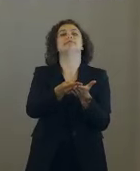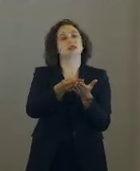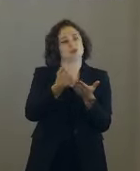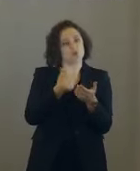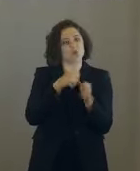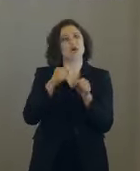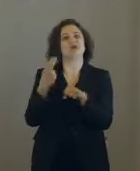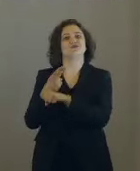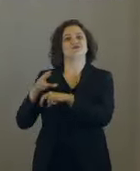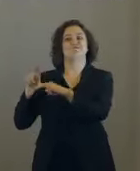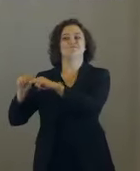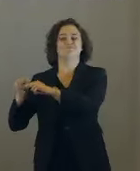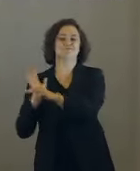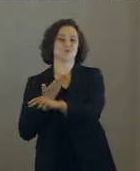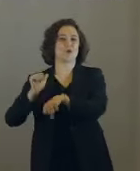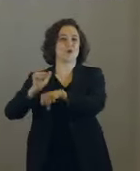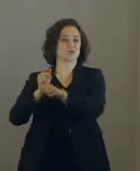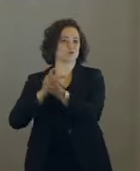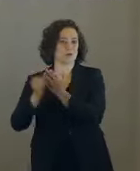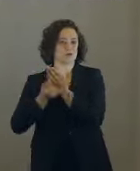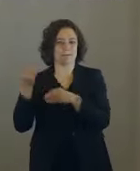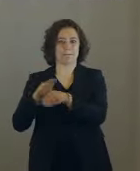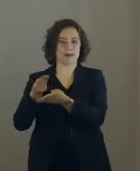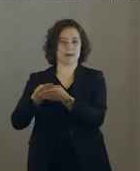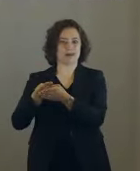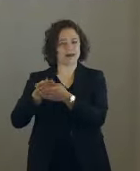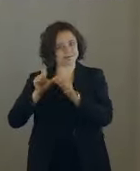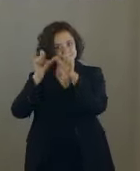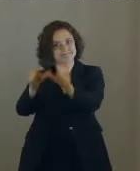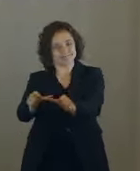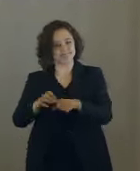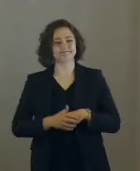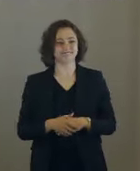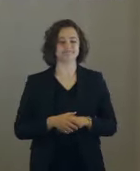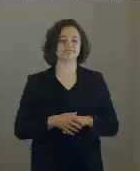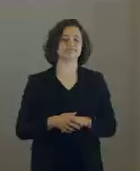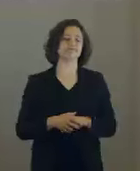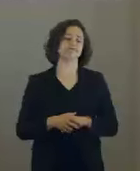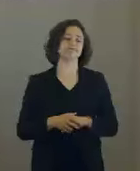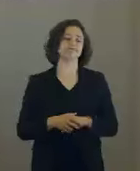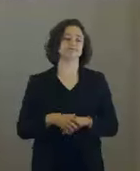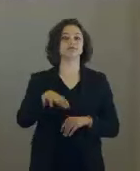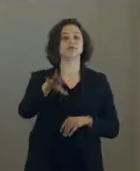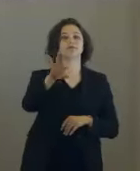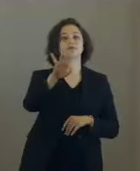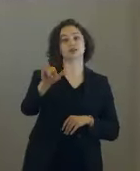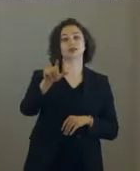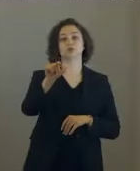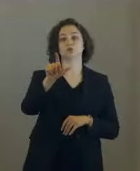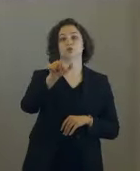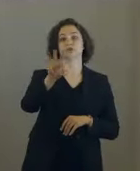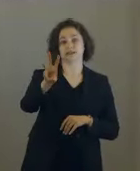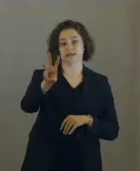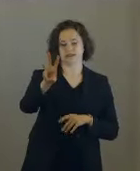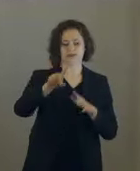our work project money also to continue our activities. As for fiscal year 26, which